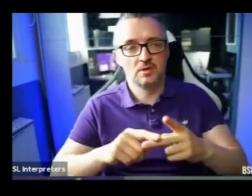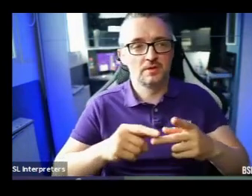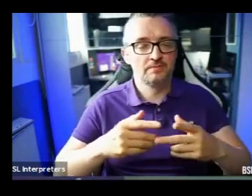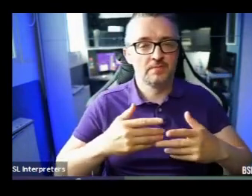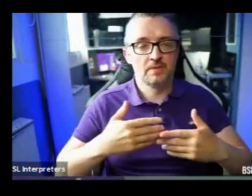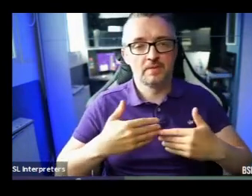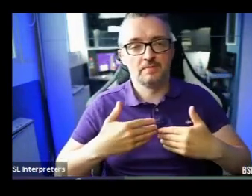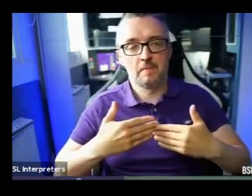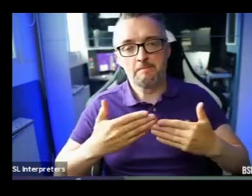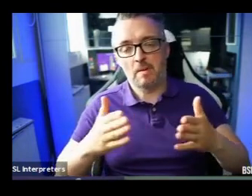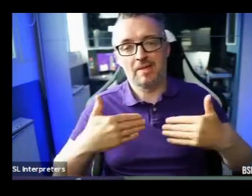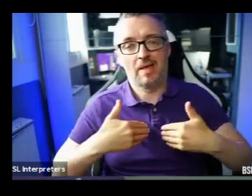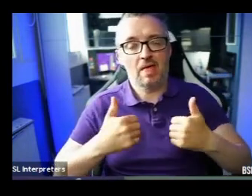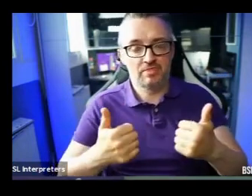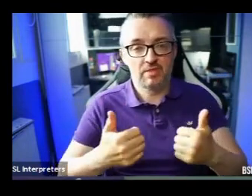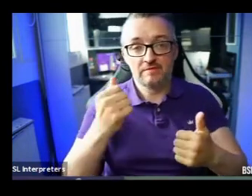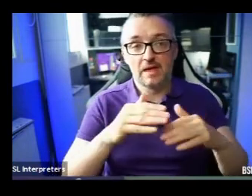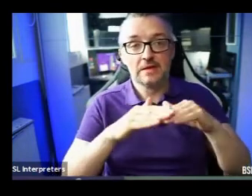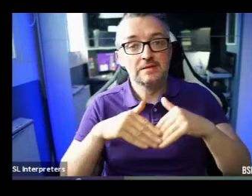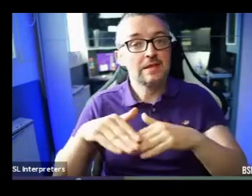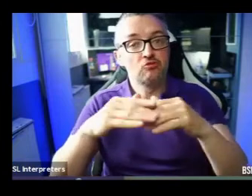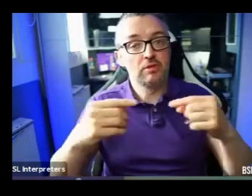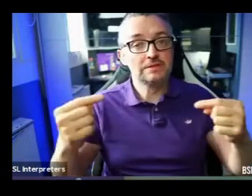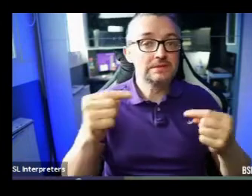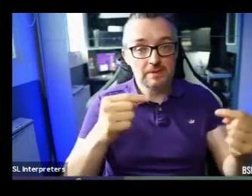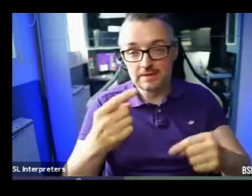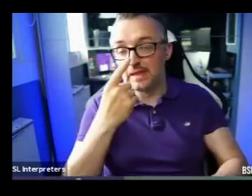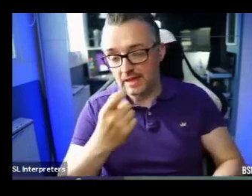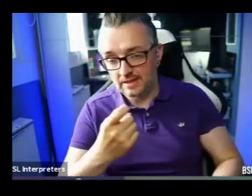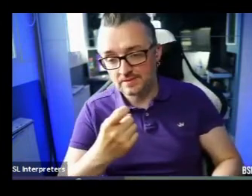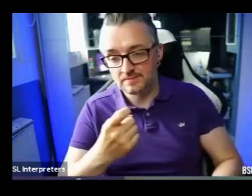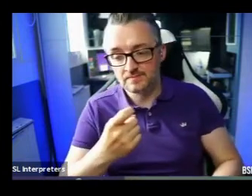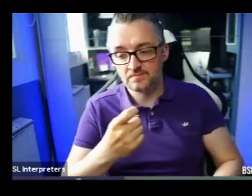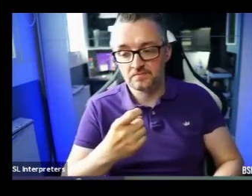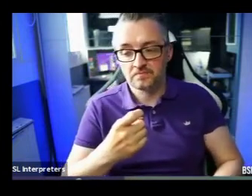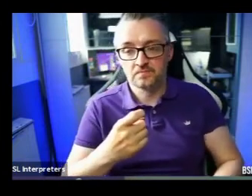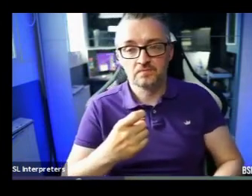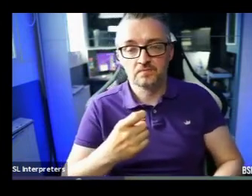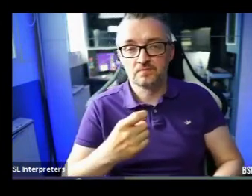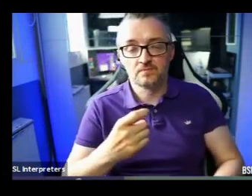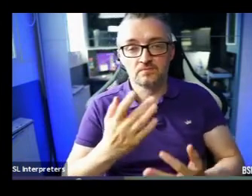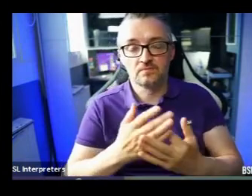brain health and public health. We can even have a national debate and focus our fair dementia care work